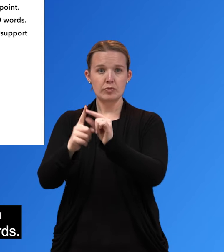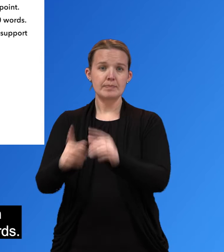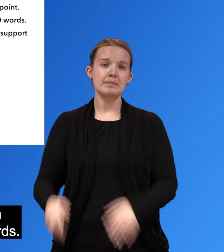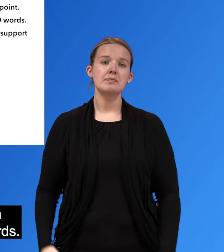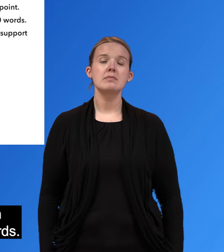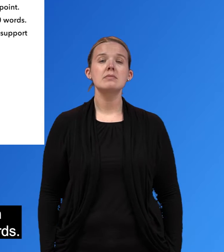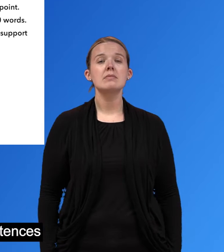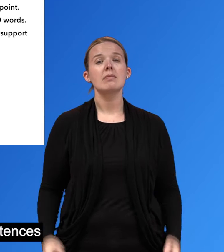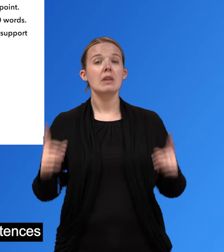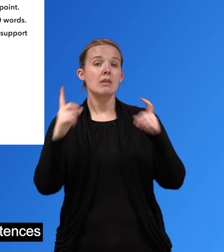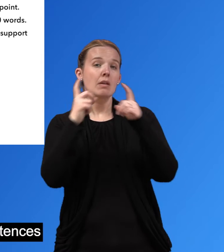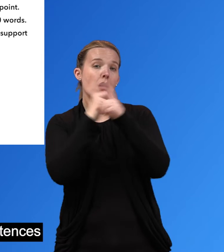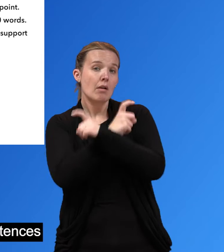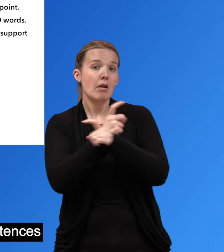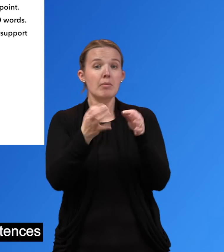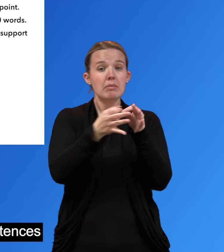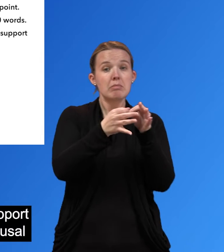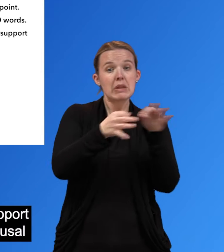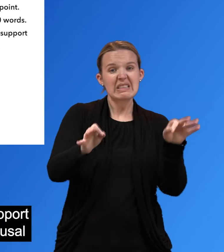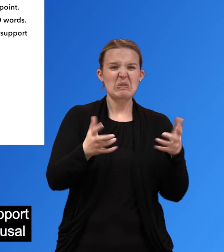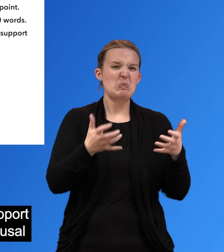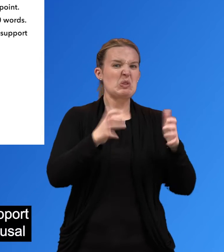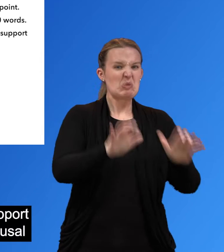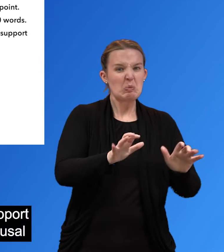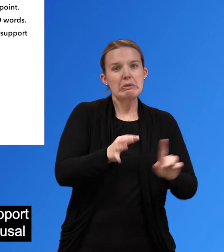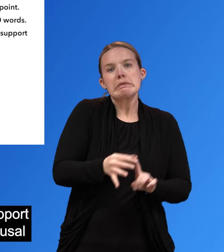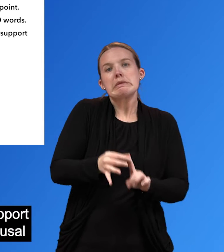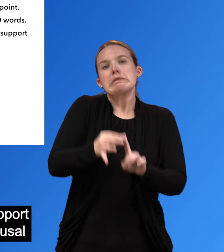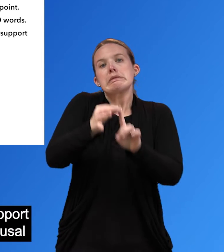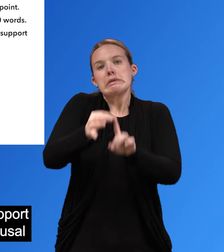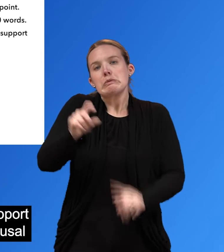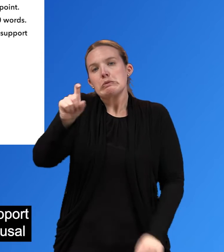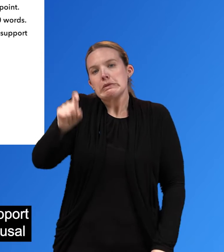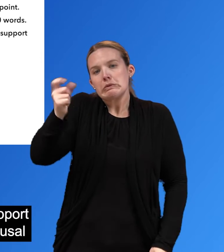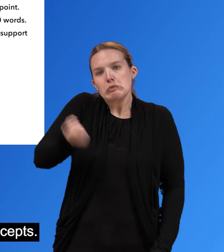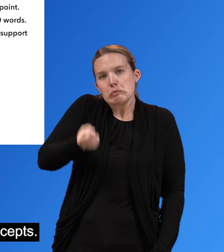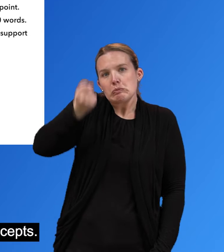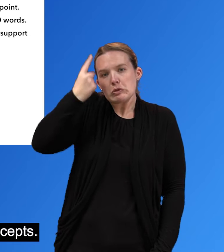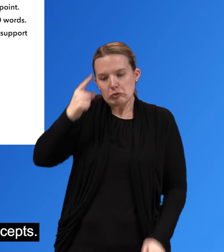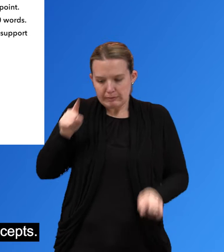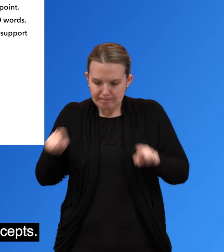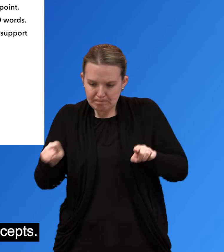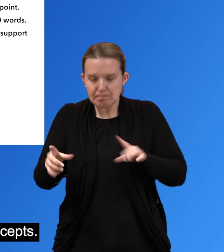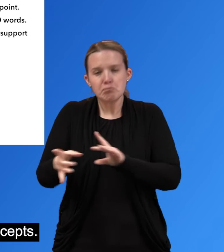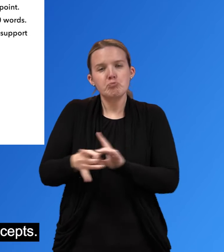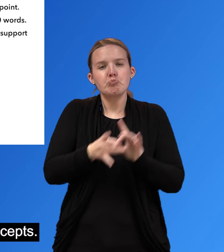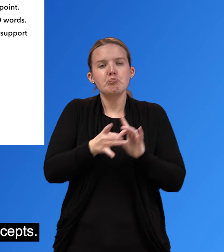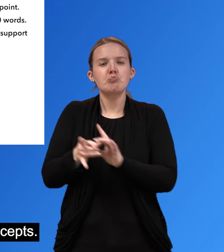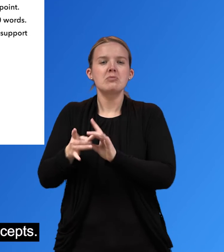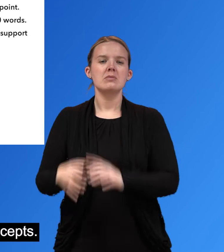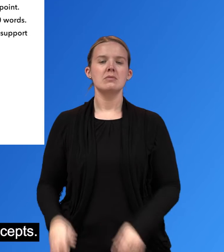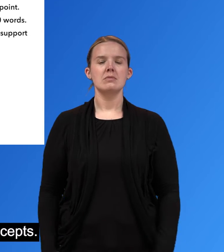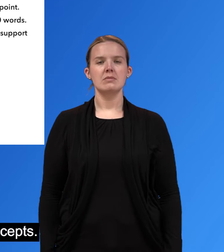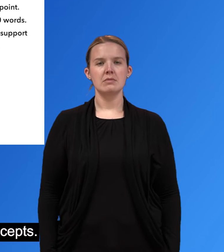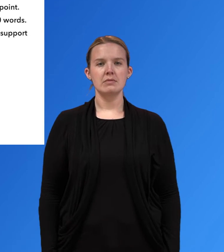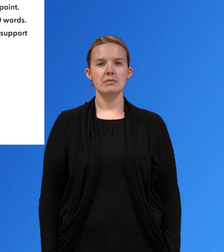words. Only use complex sentences when required to support understanding of causal or other relational